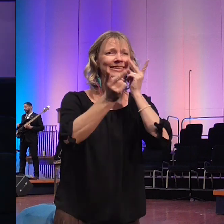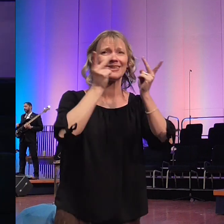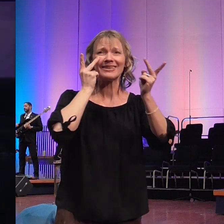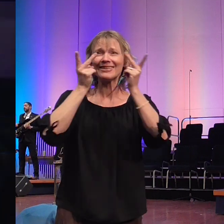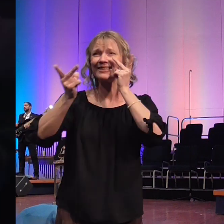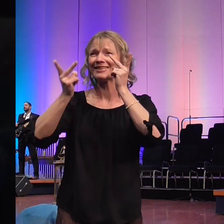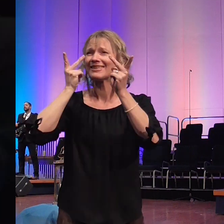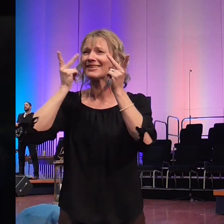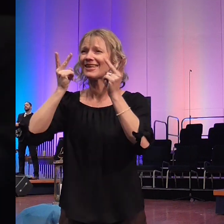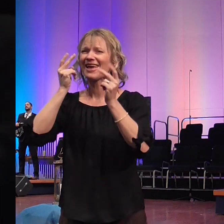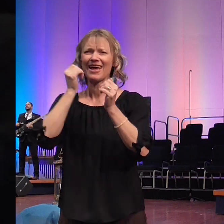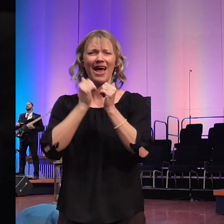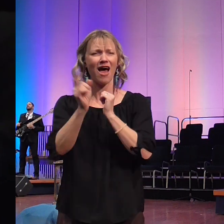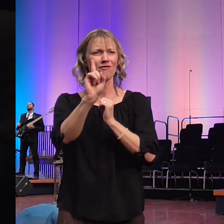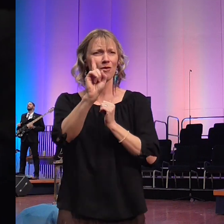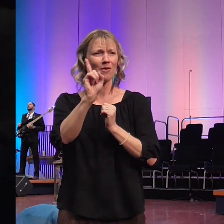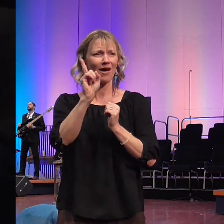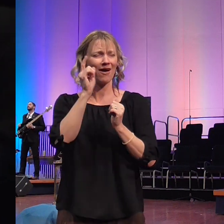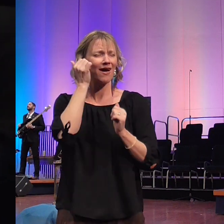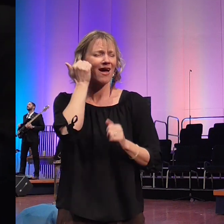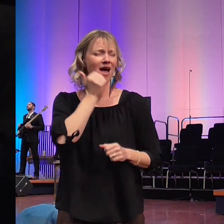everywhere and every day.